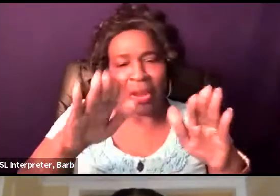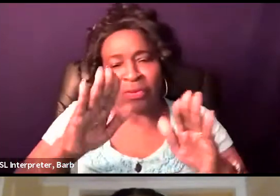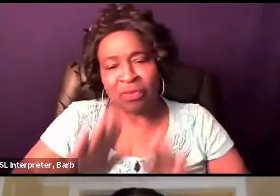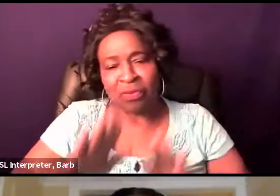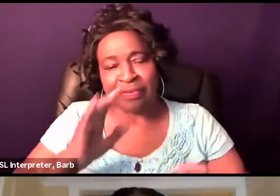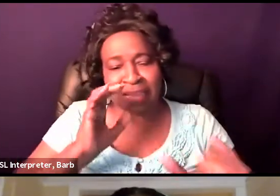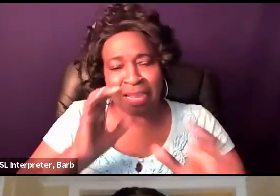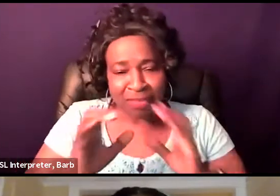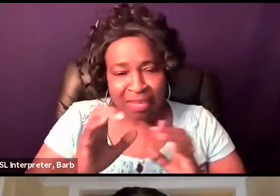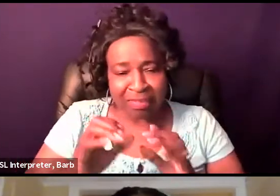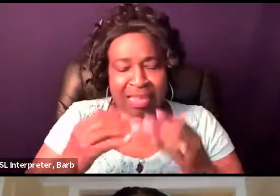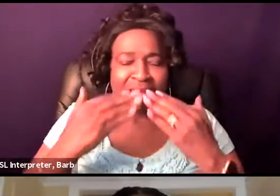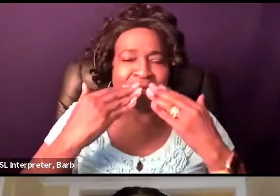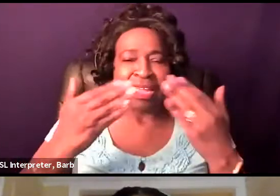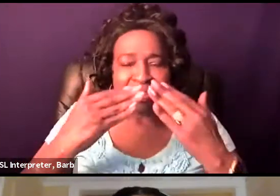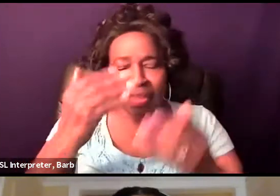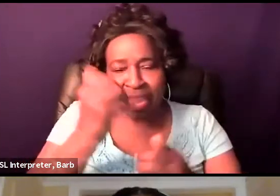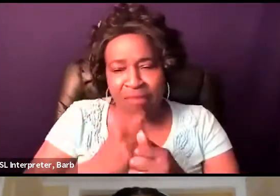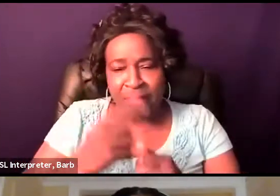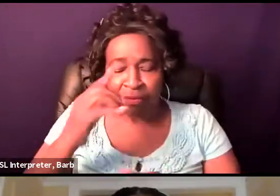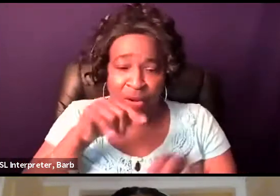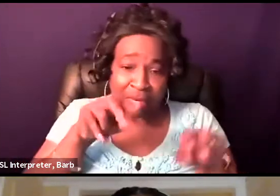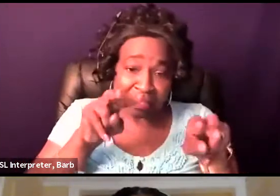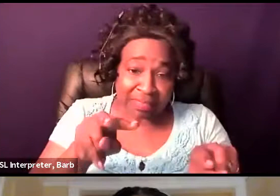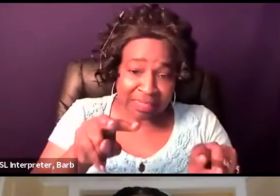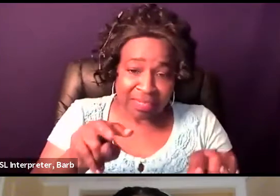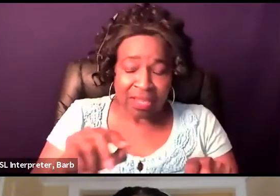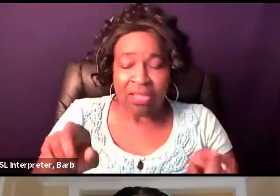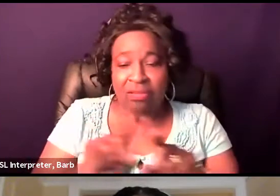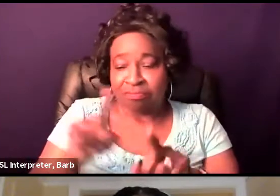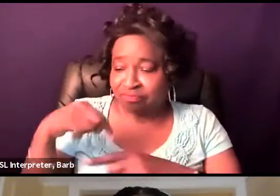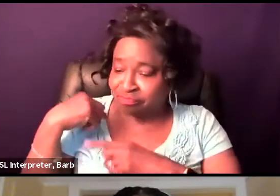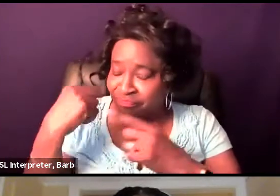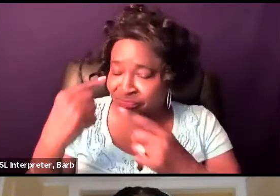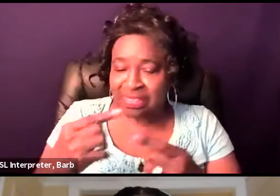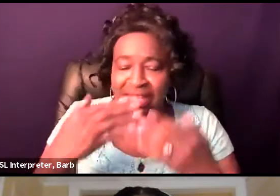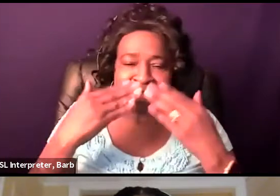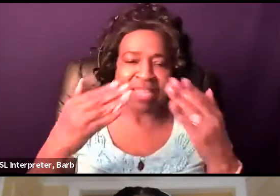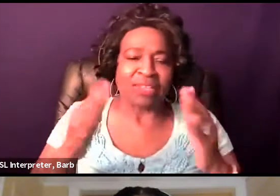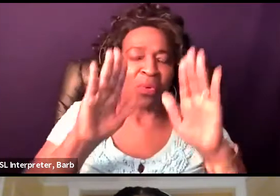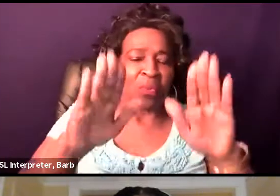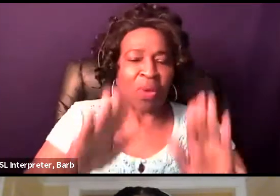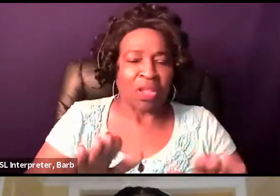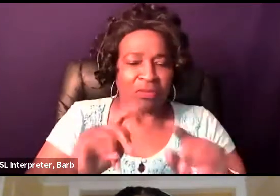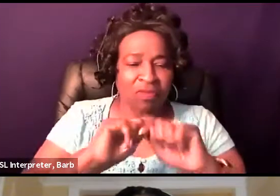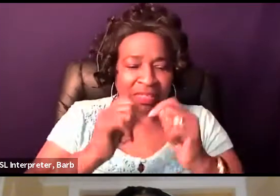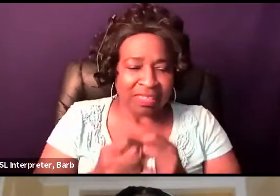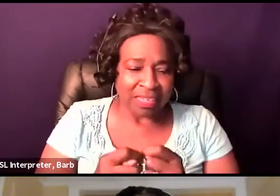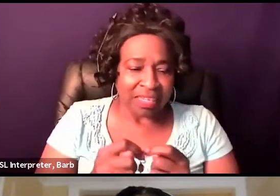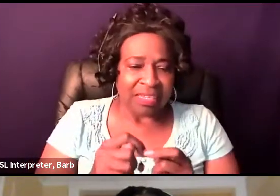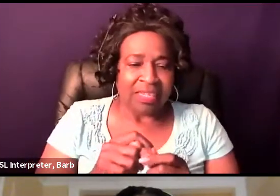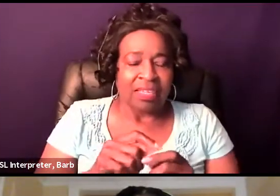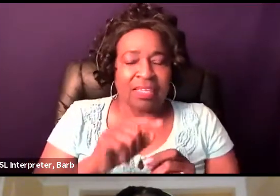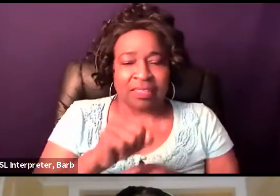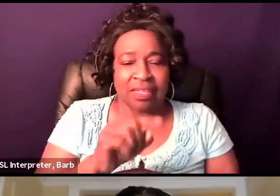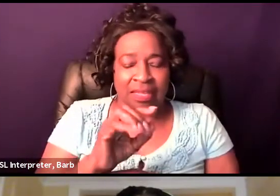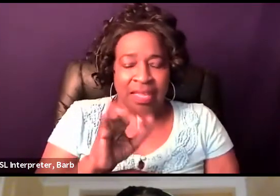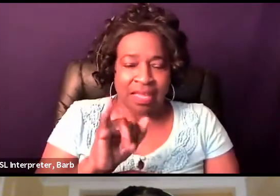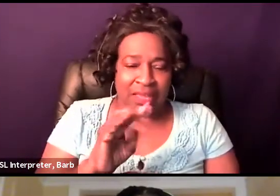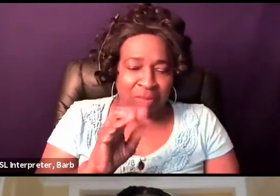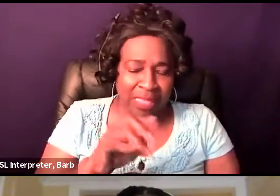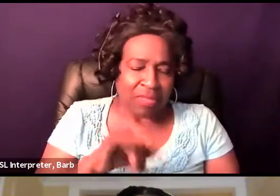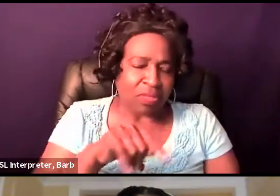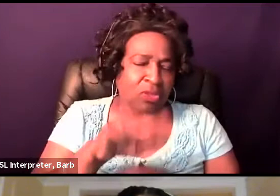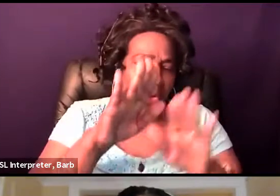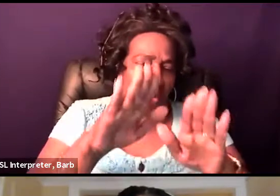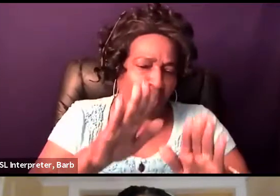conversation. Thanks to everybody for tuning in. As always, thanks to our incredible team, Sianda Mahutsiwa, who not only was an incredible discussant this